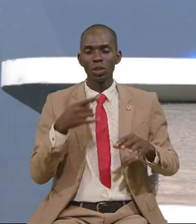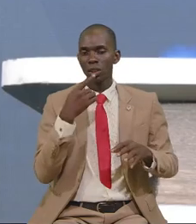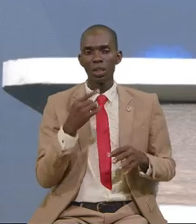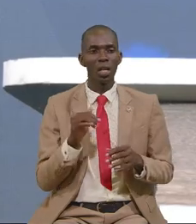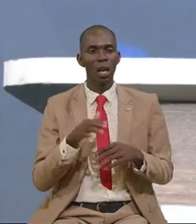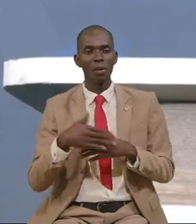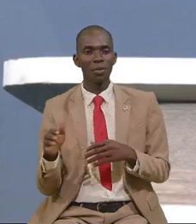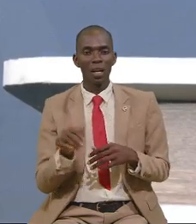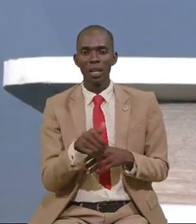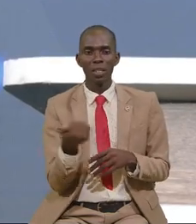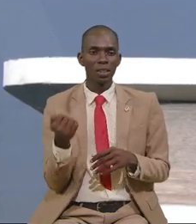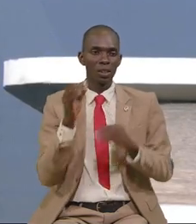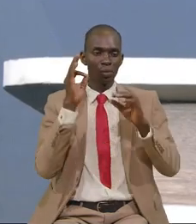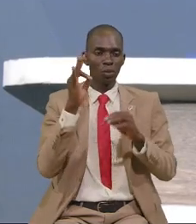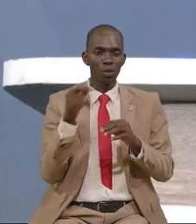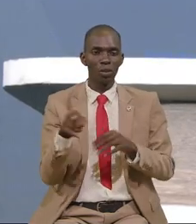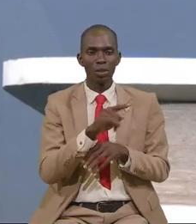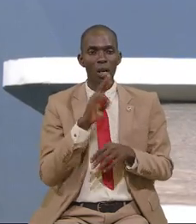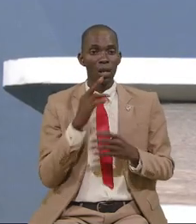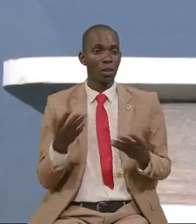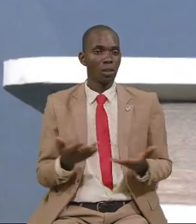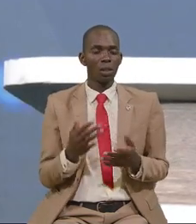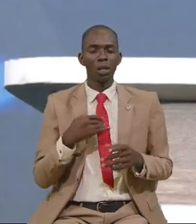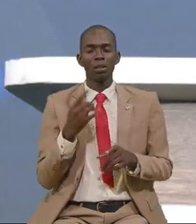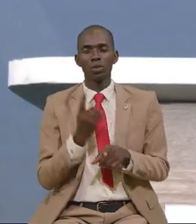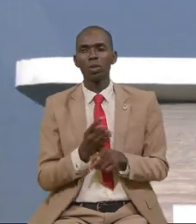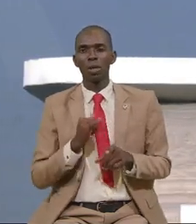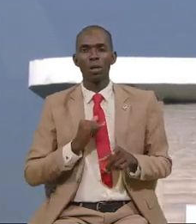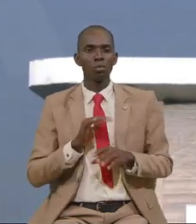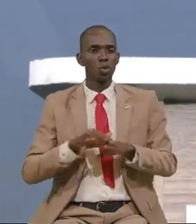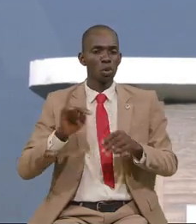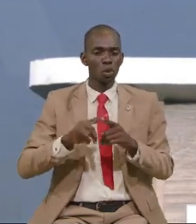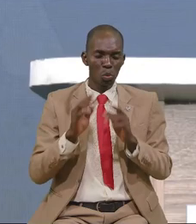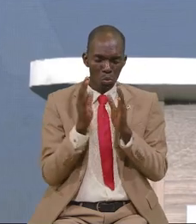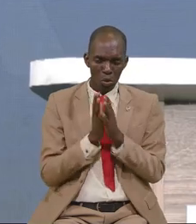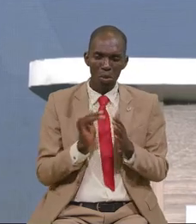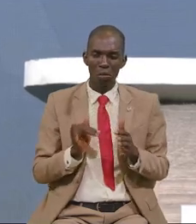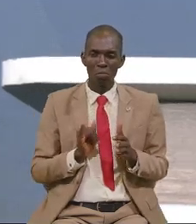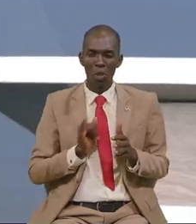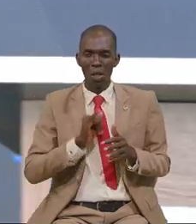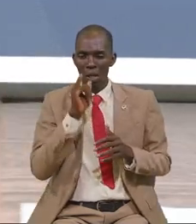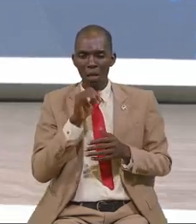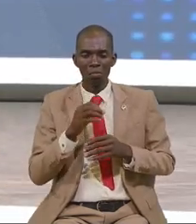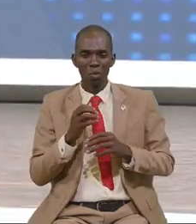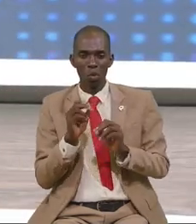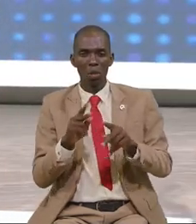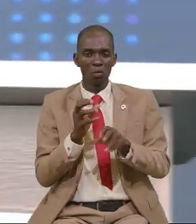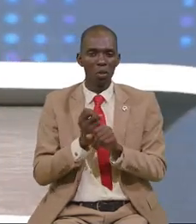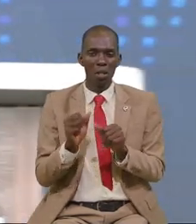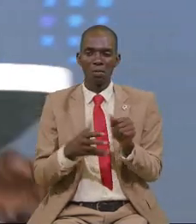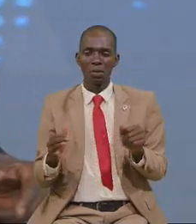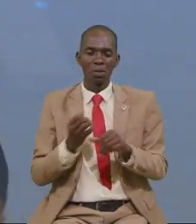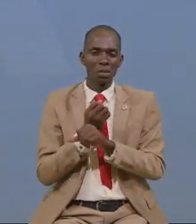I don't need to pray now. I've got it all. I'm saved. I'm sanctified. I'm filled with the Holy Ghost. He said, no, there